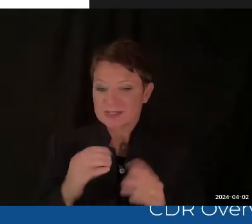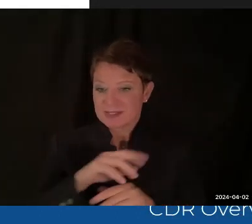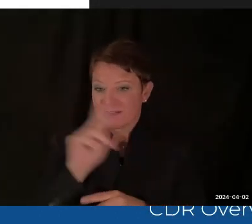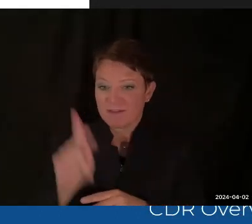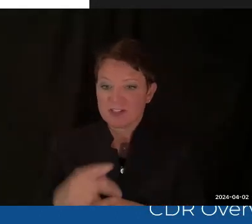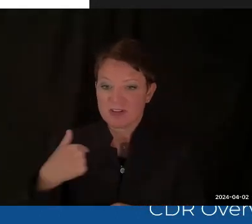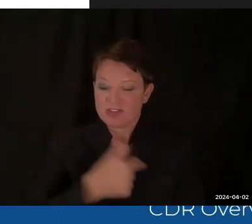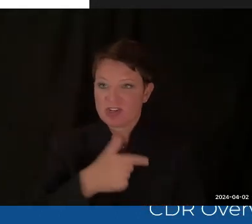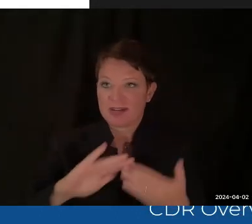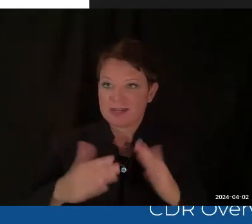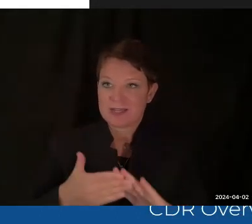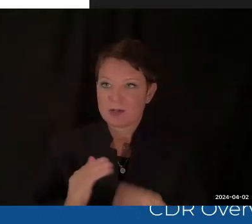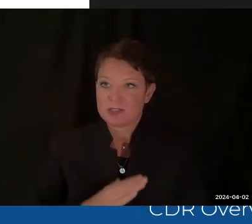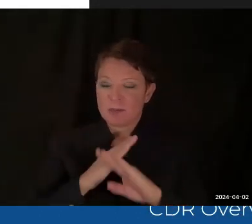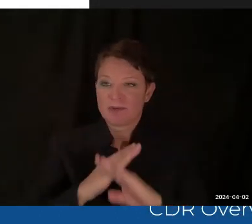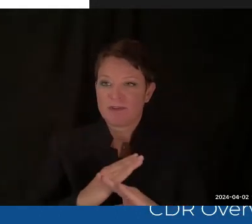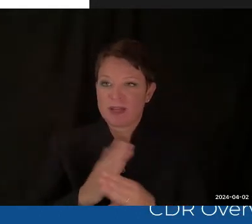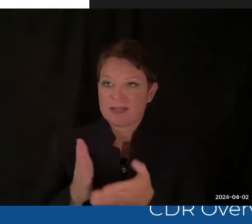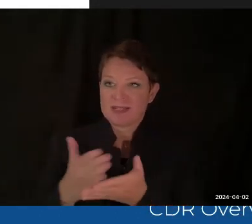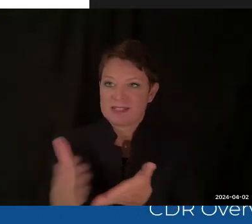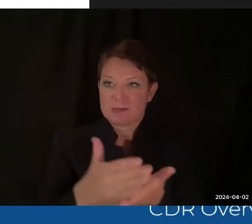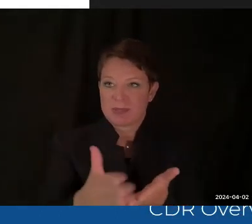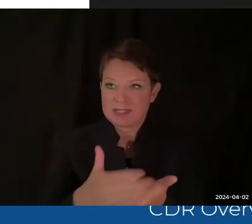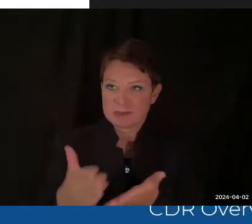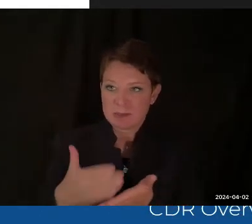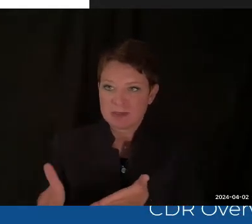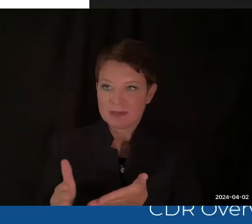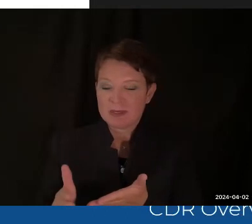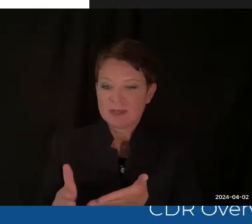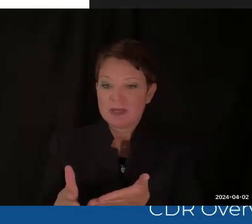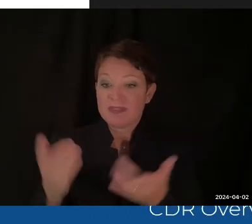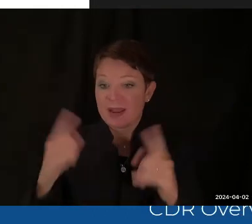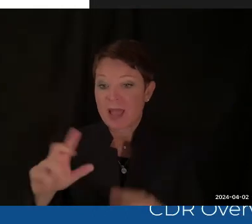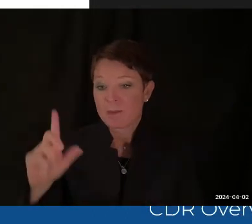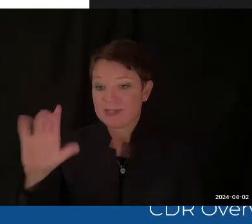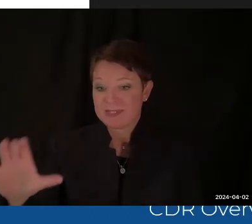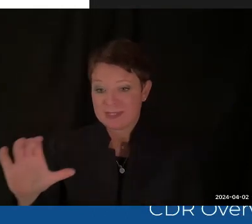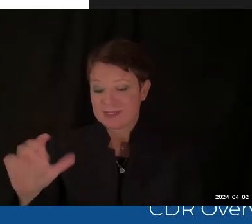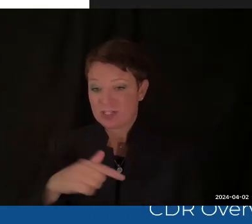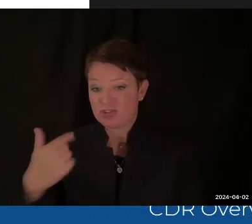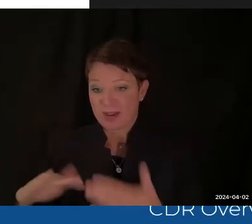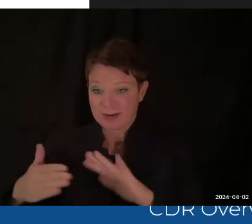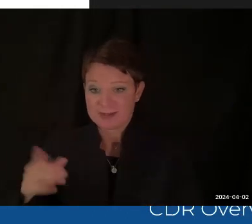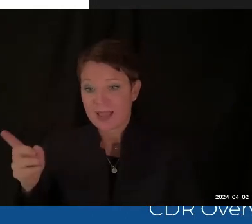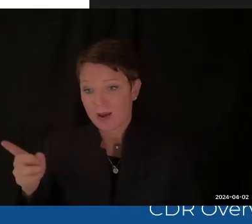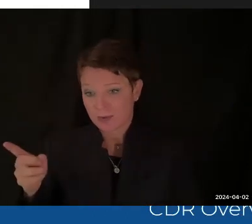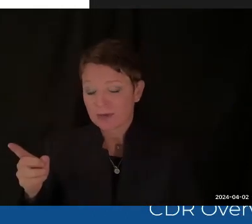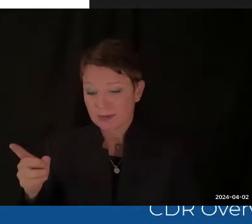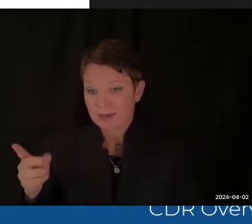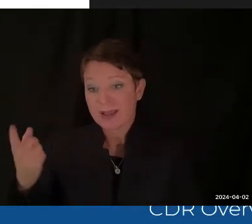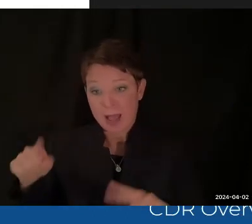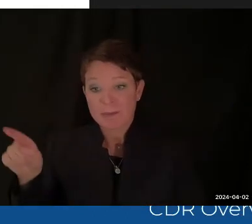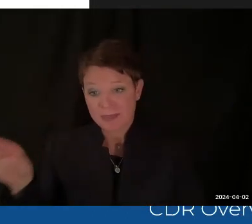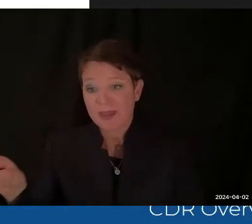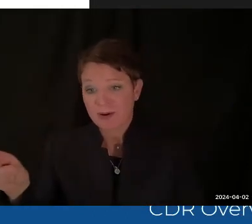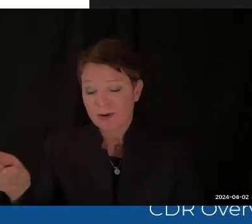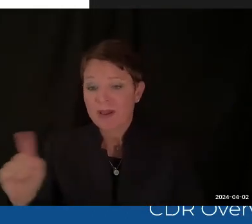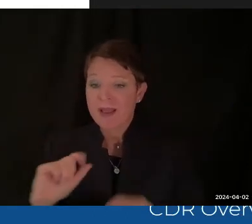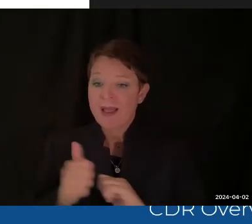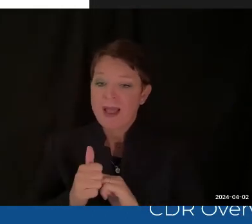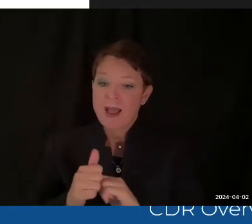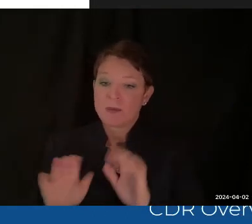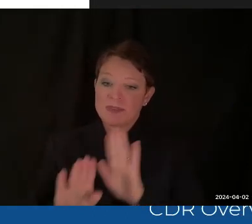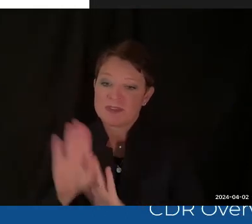Philadelphia Chinatown to prevent displacement, which has occurred in DC Chinatown. How will the development take